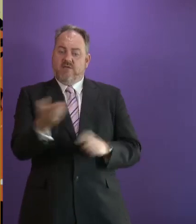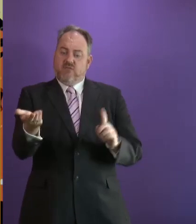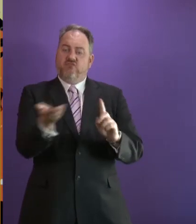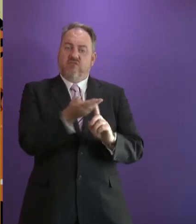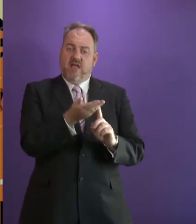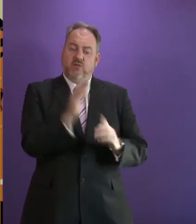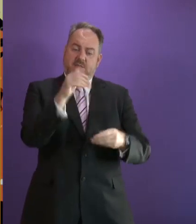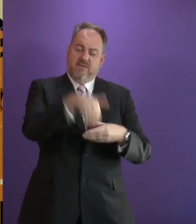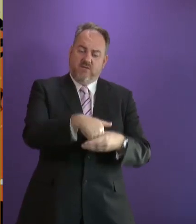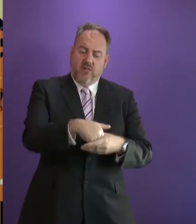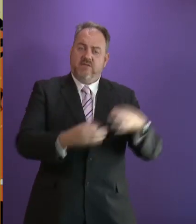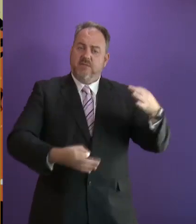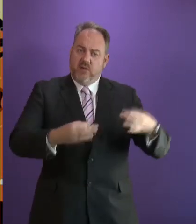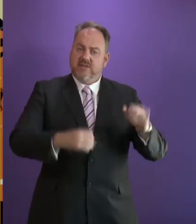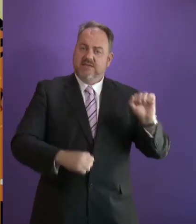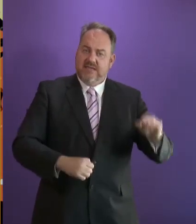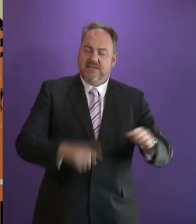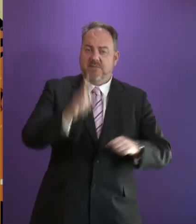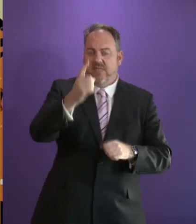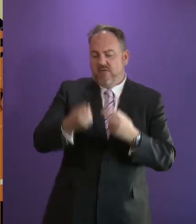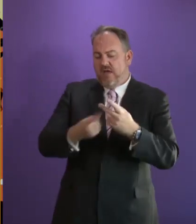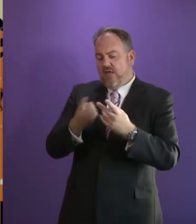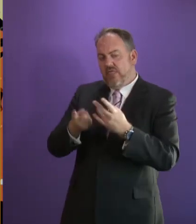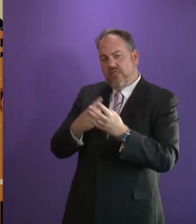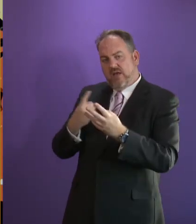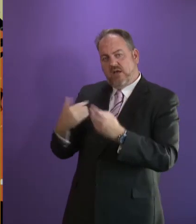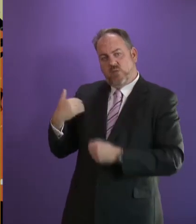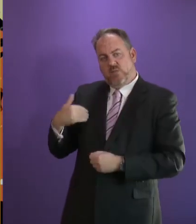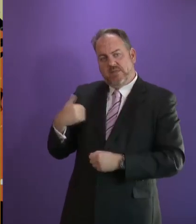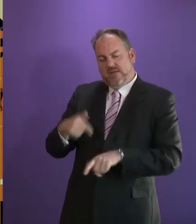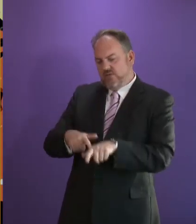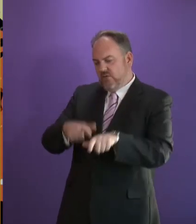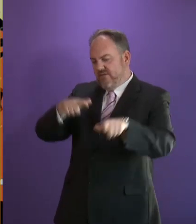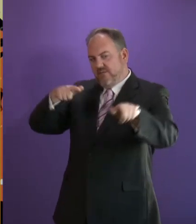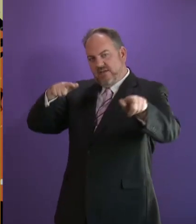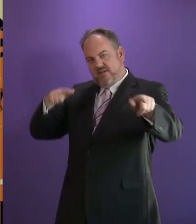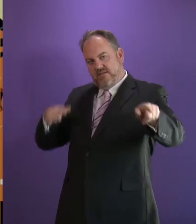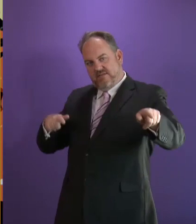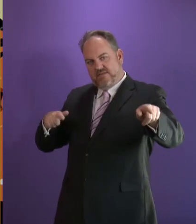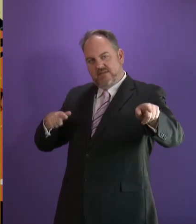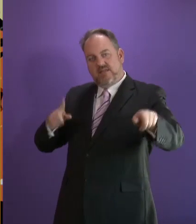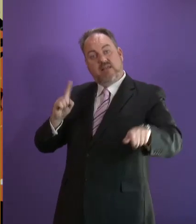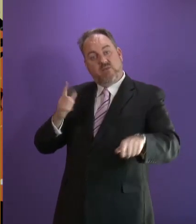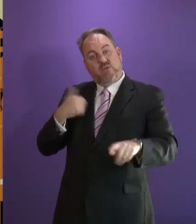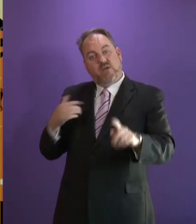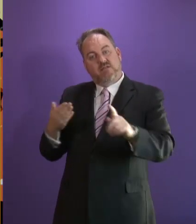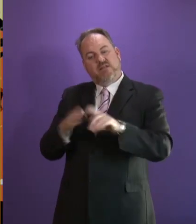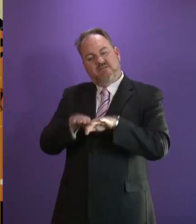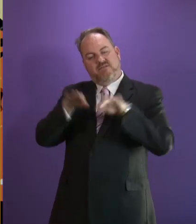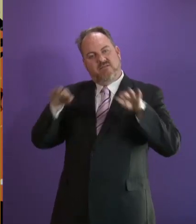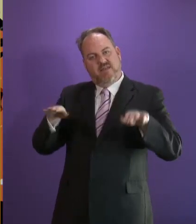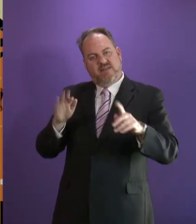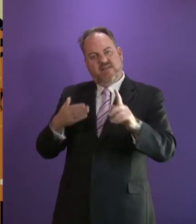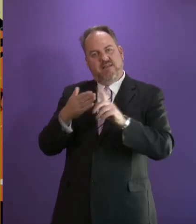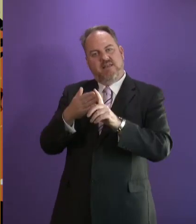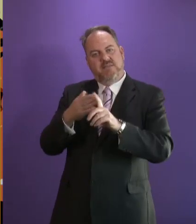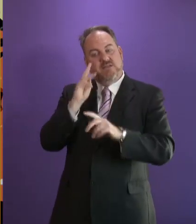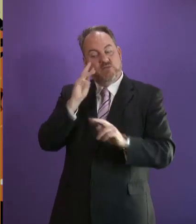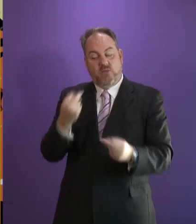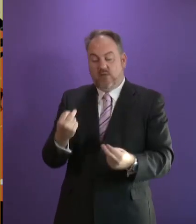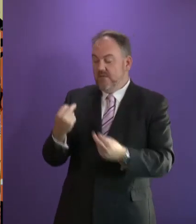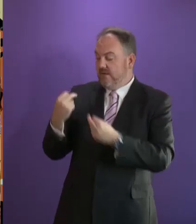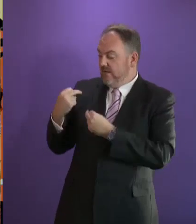in politics, but there are women behind you who are so many steps behind, and if we're going to do it properly, it's your responsibility to look behind